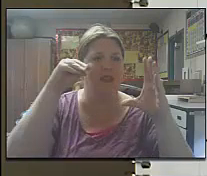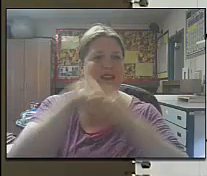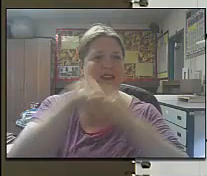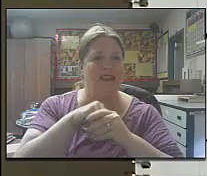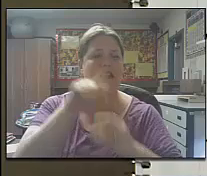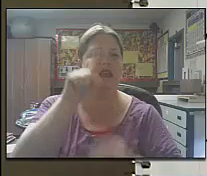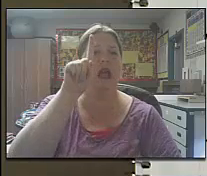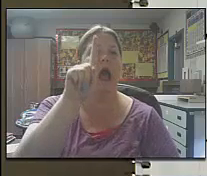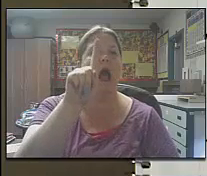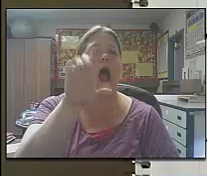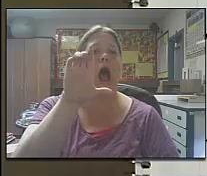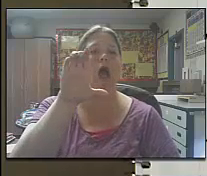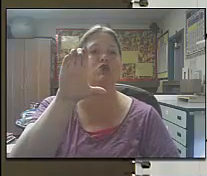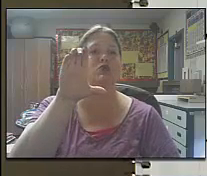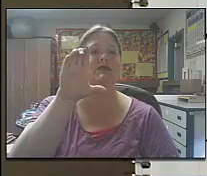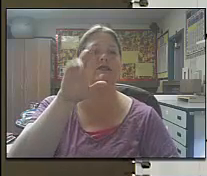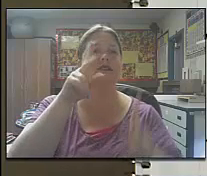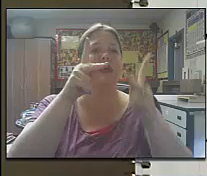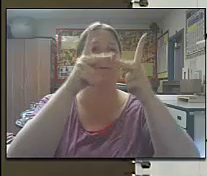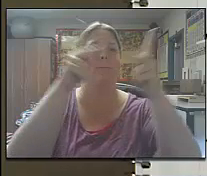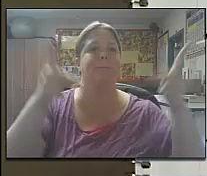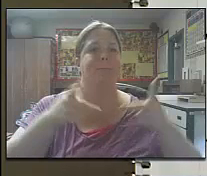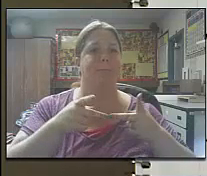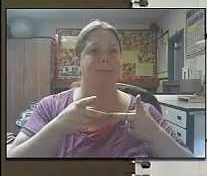the hundreds place.